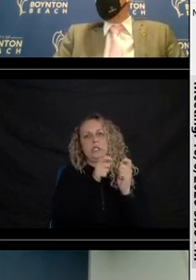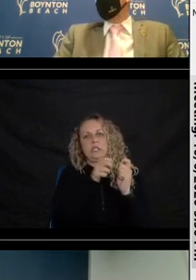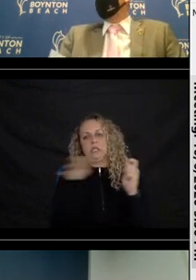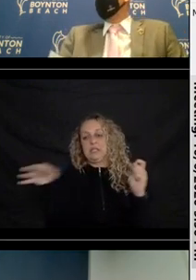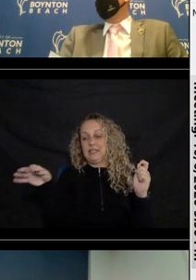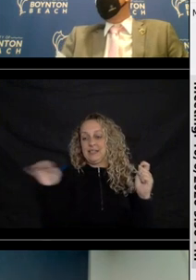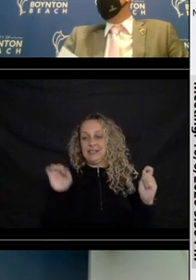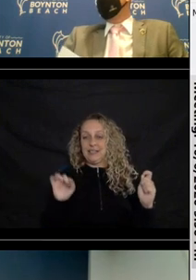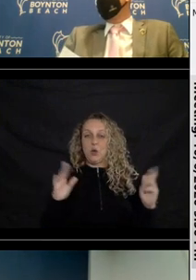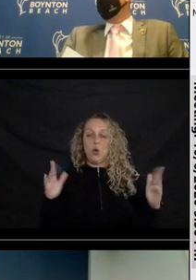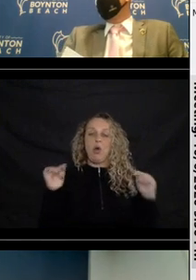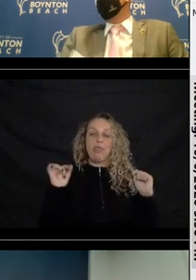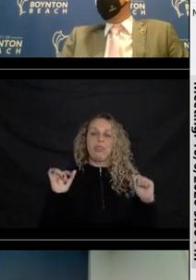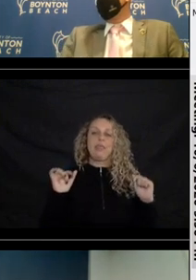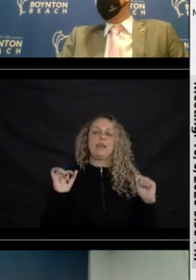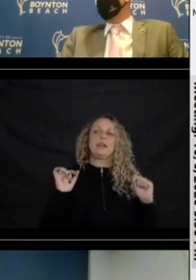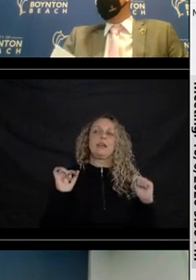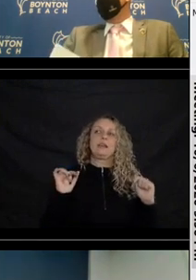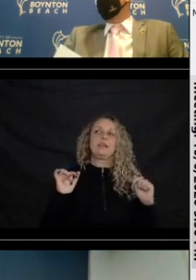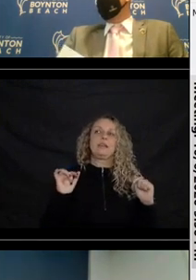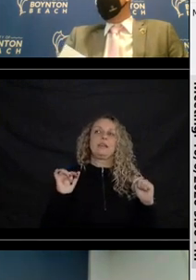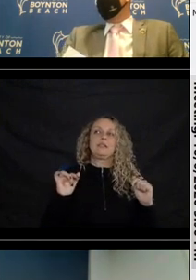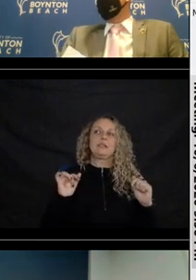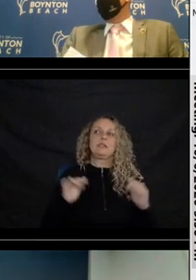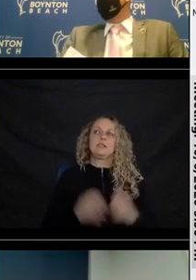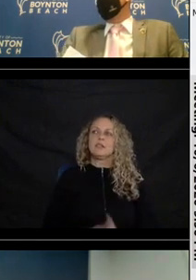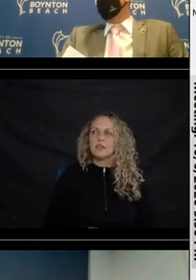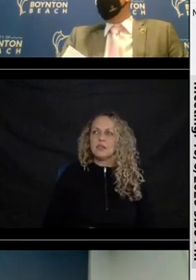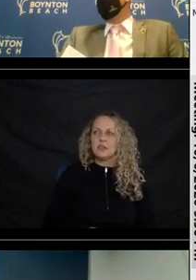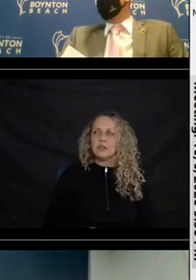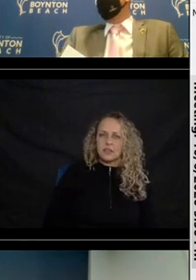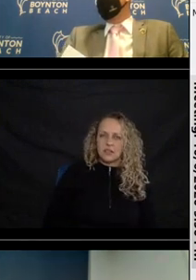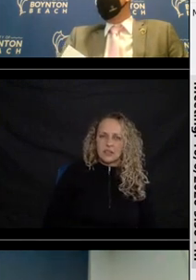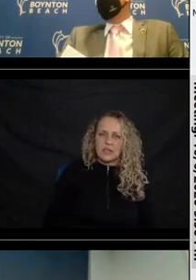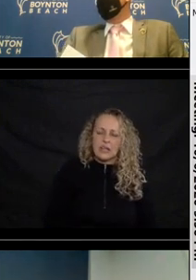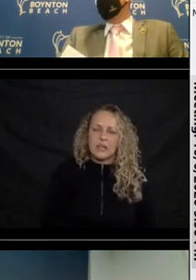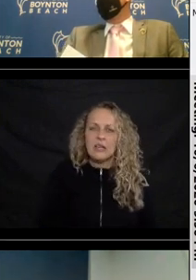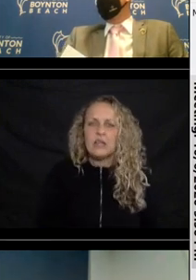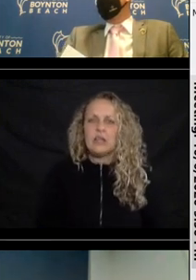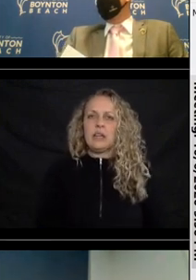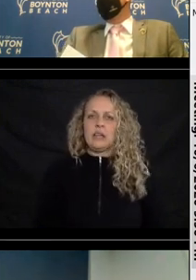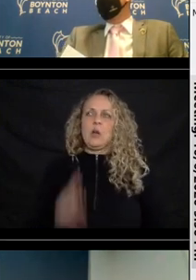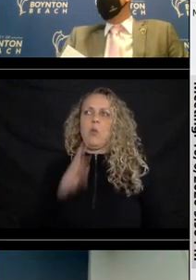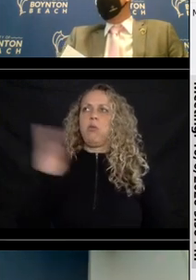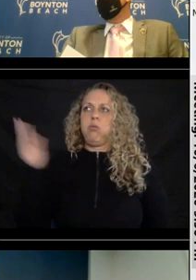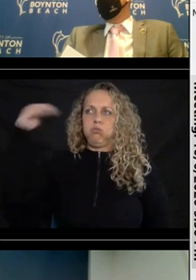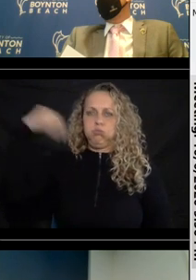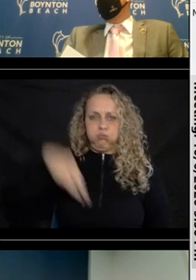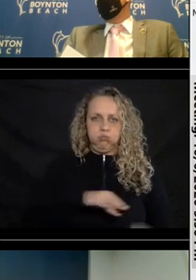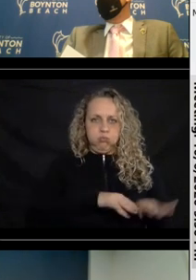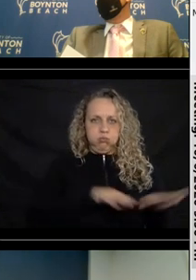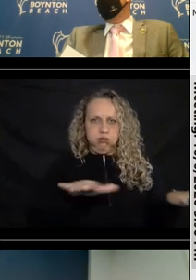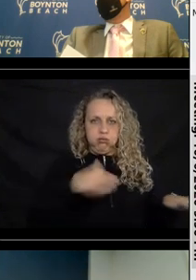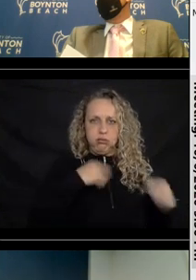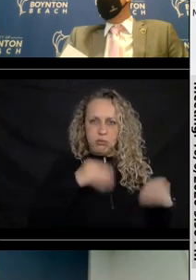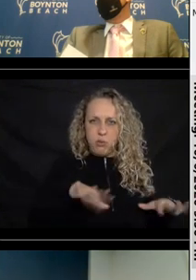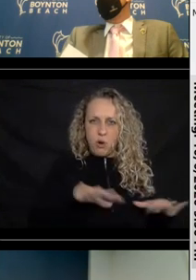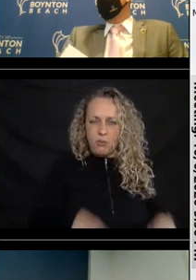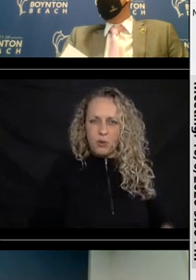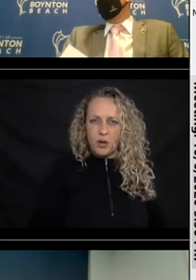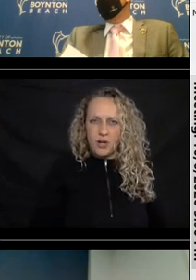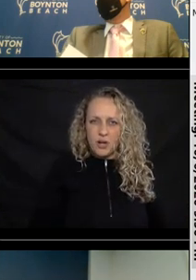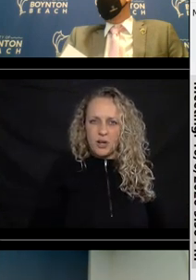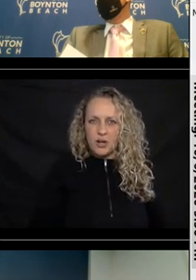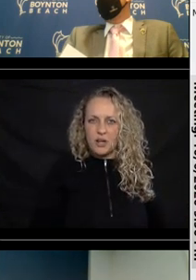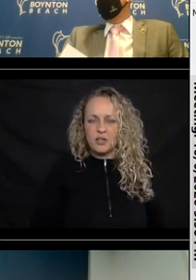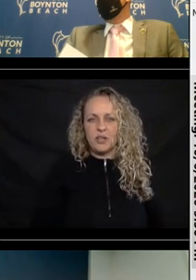And this, there is some discharge from Silver Lake going onto that property, which has been happening for